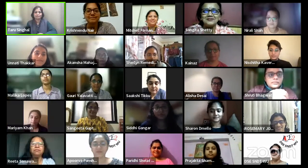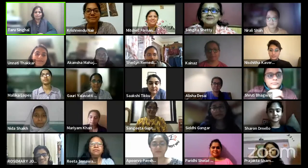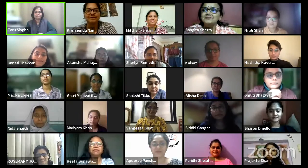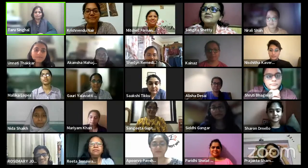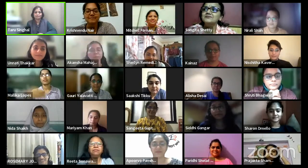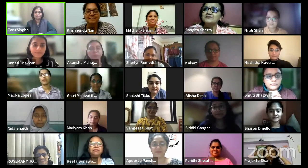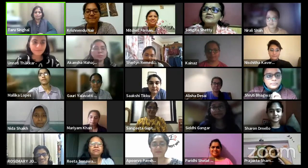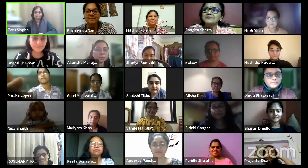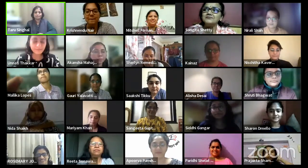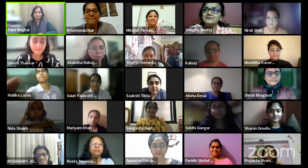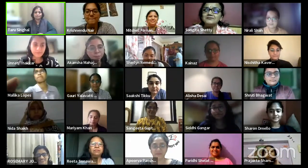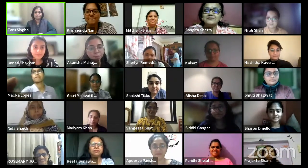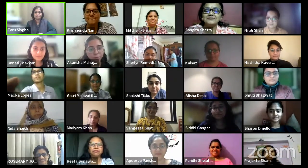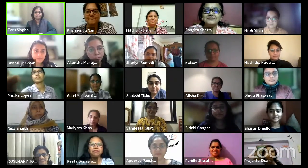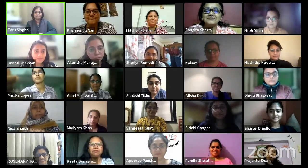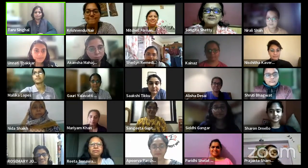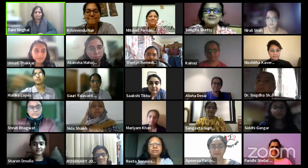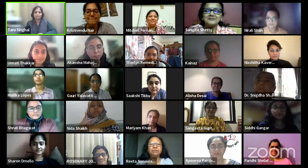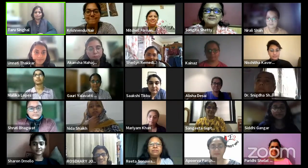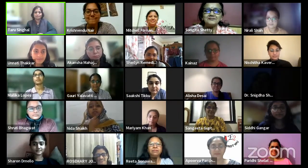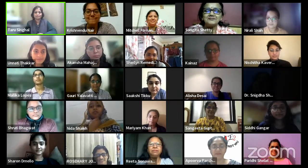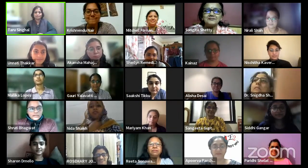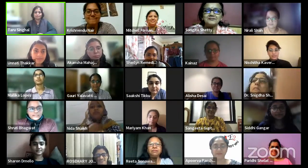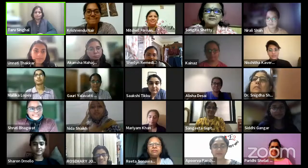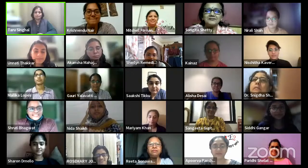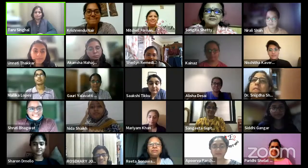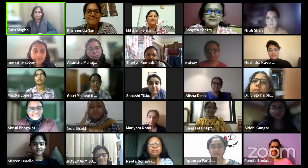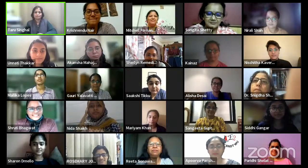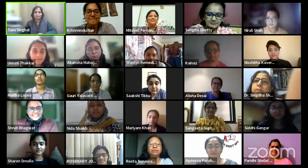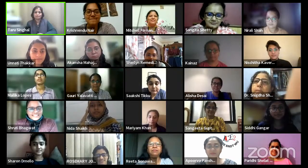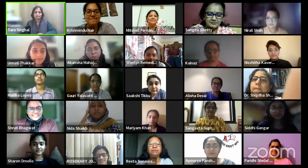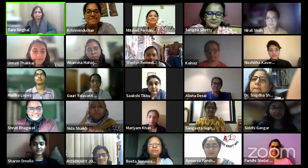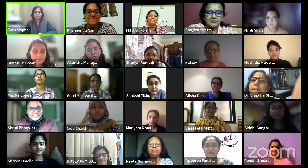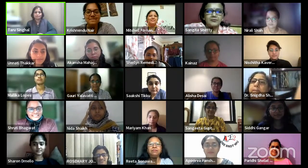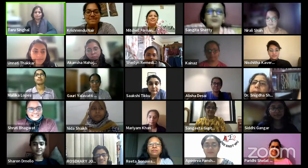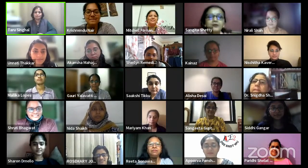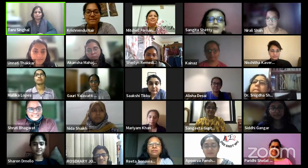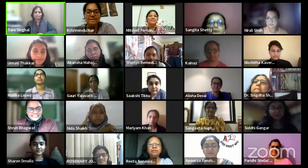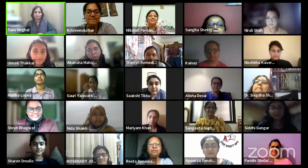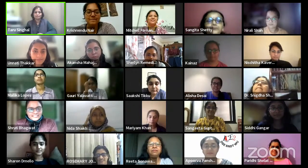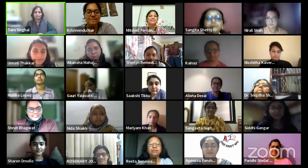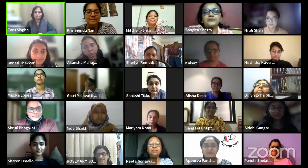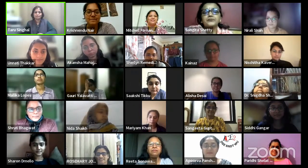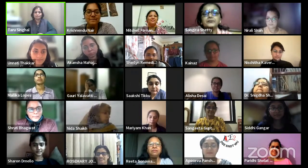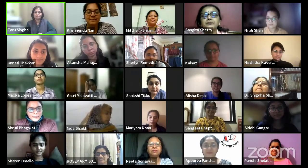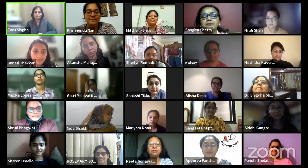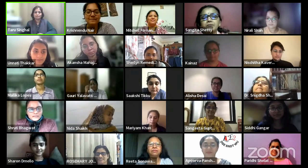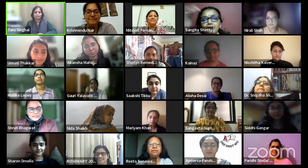We can hear some sounds in the background. So Betty, if you can mute everybody. Yes.